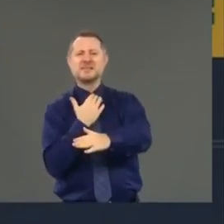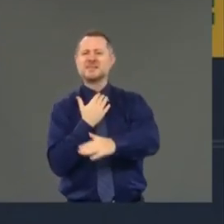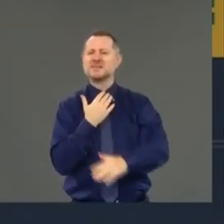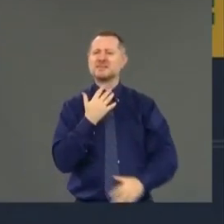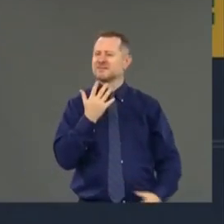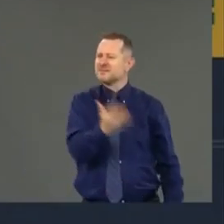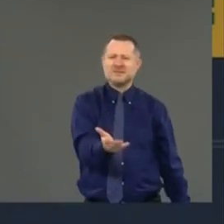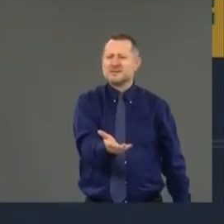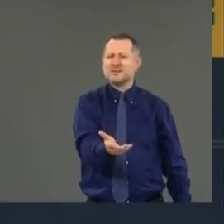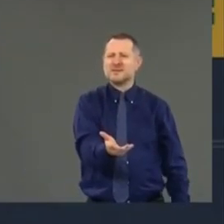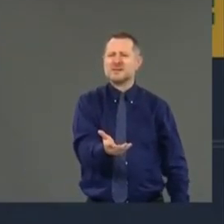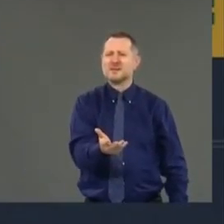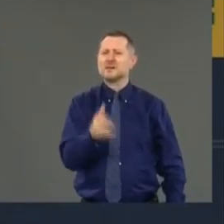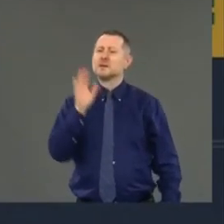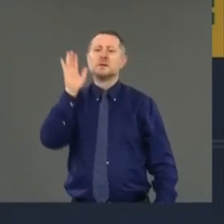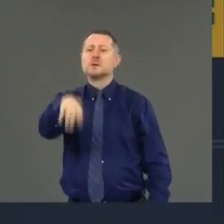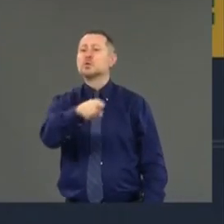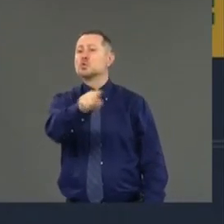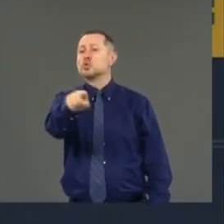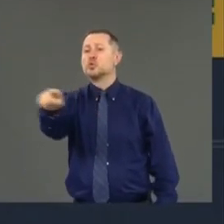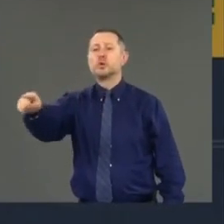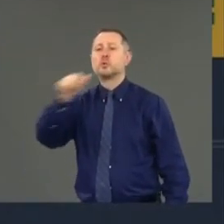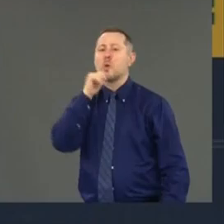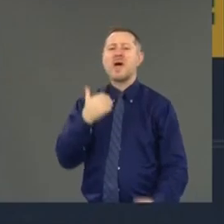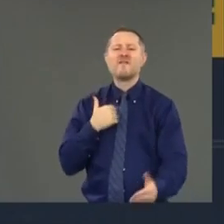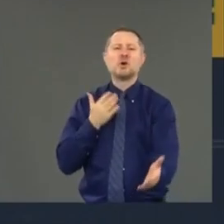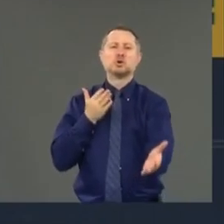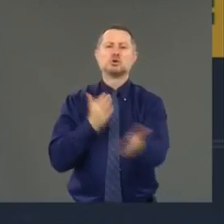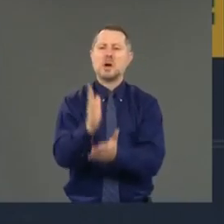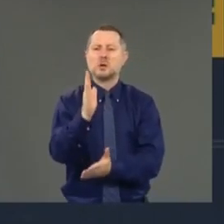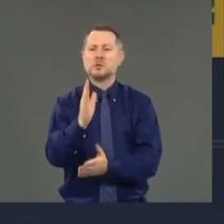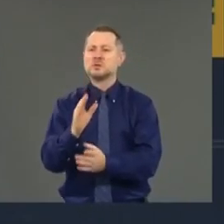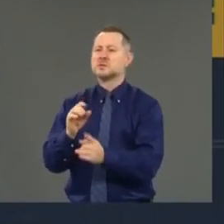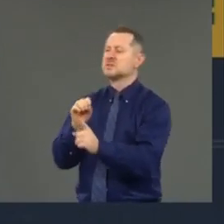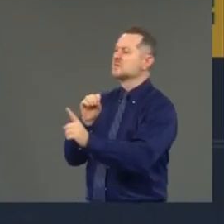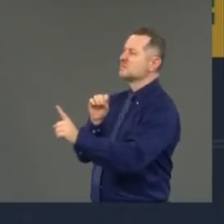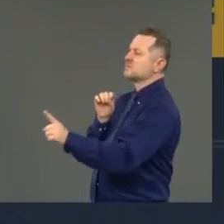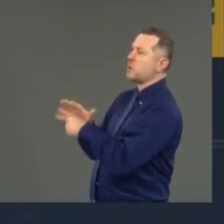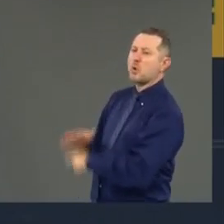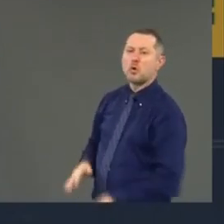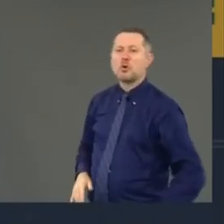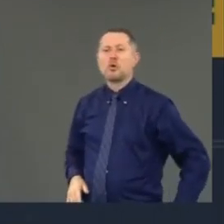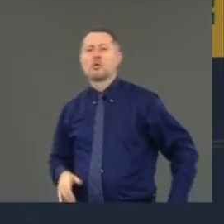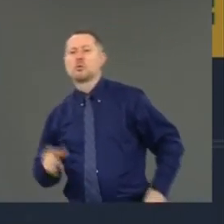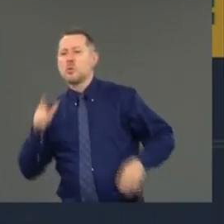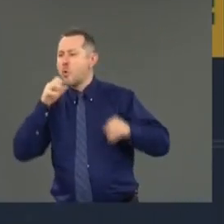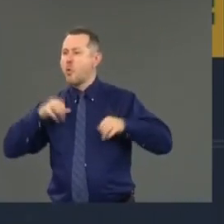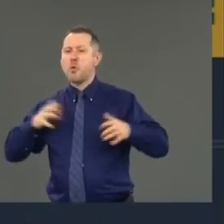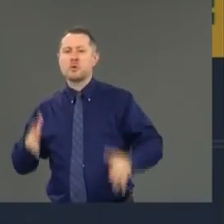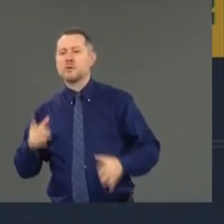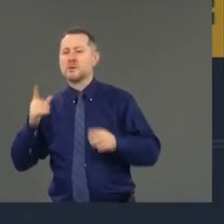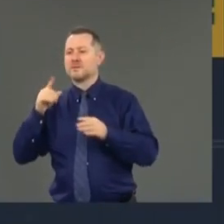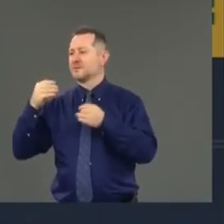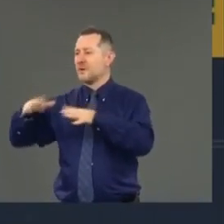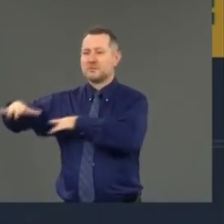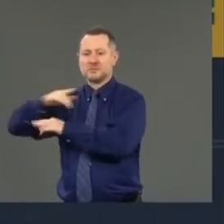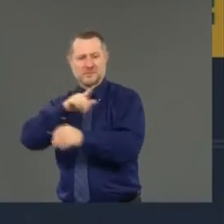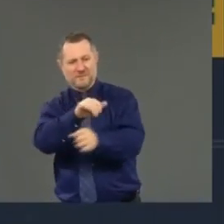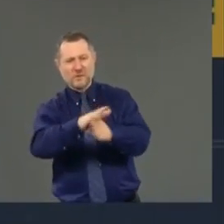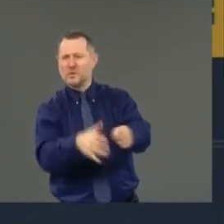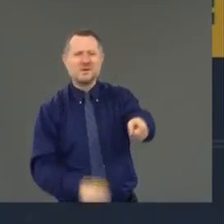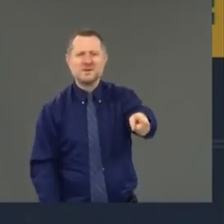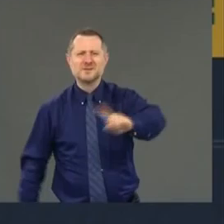have a right to expose the store owner to a virus. You don't have that constitutional